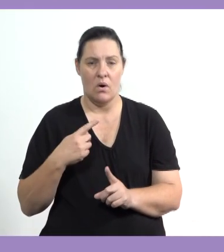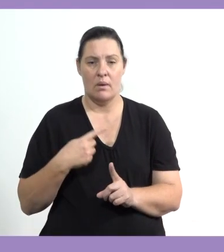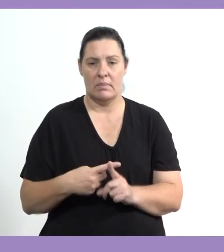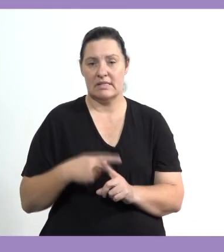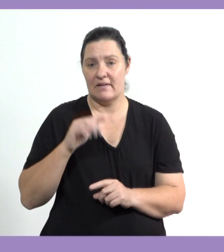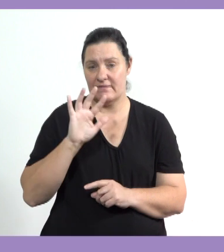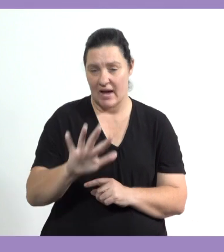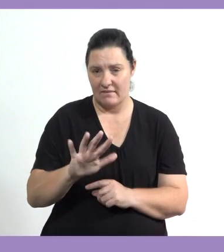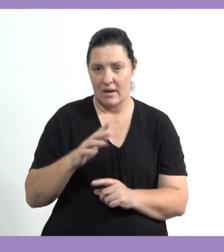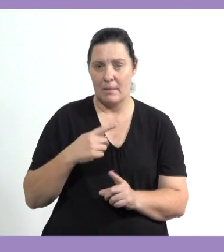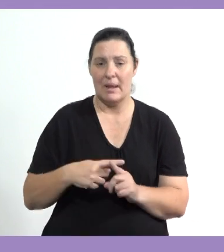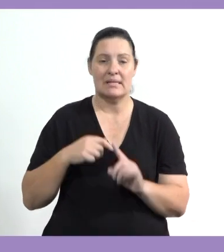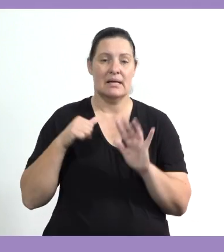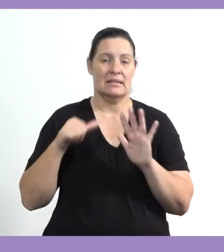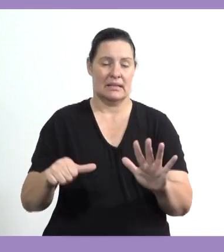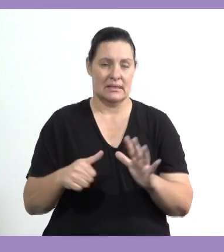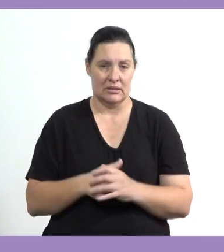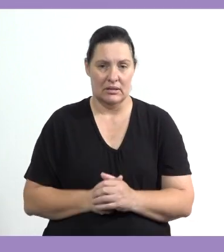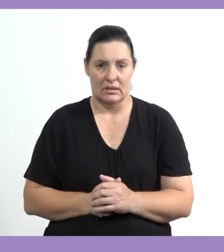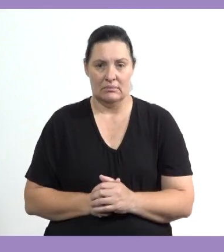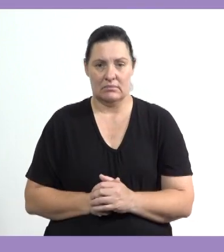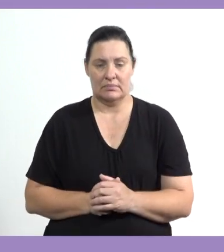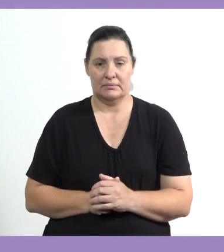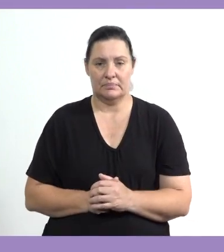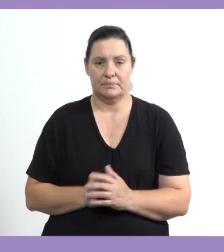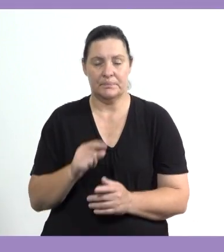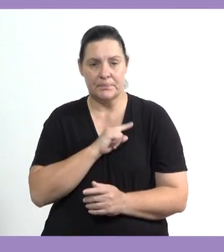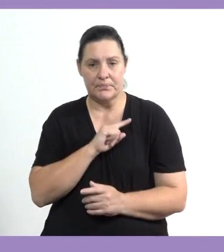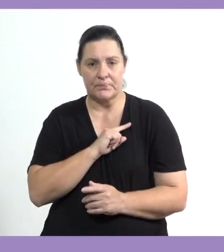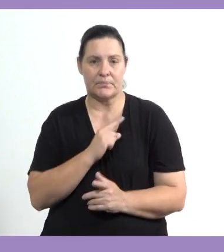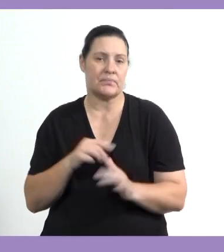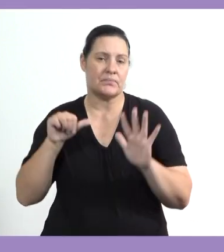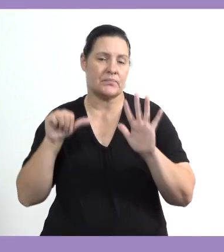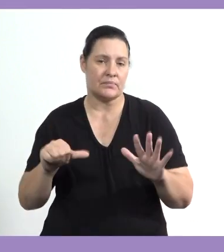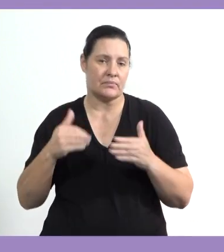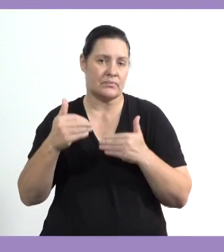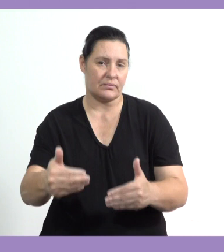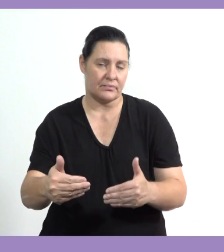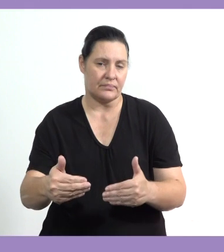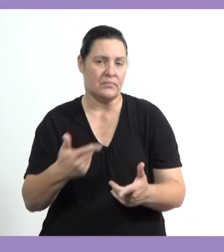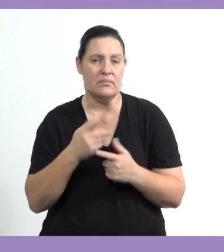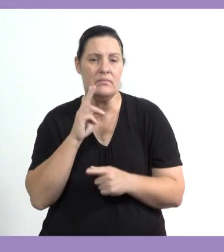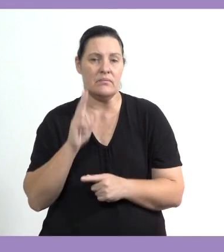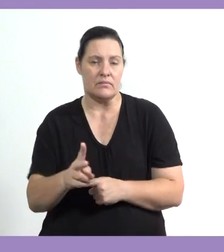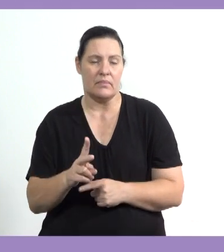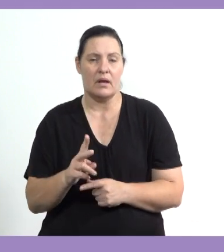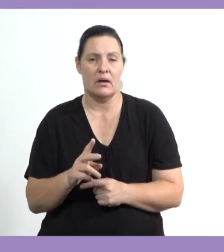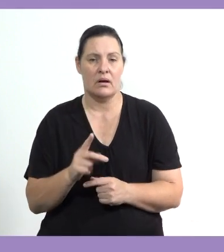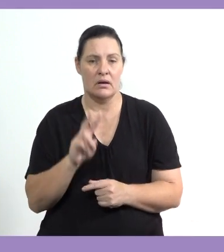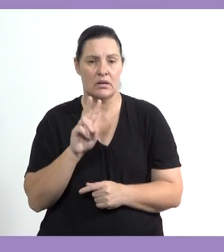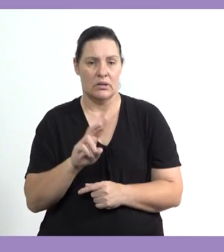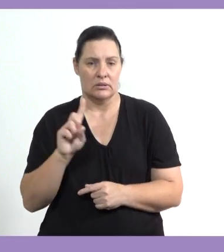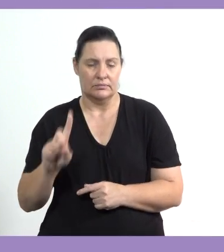plus 4 plus 5 plus 6, because now we are at the 6th stage, and that is going to